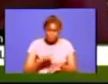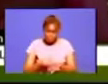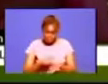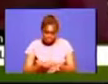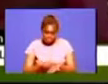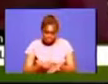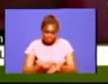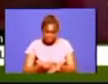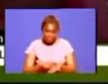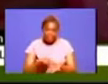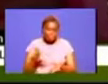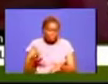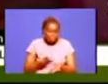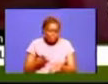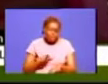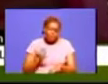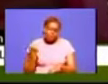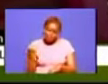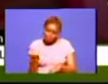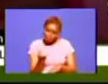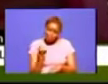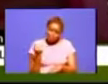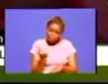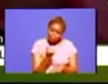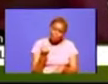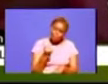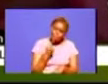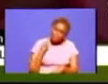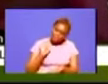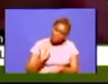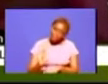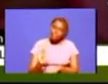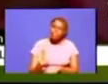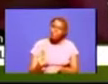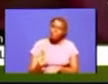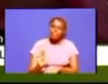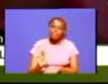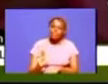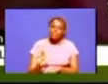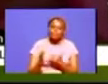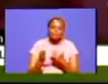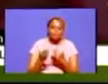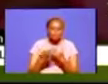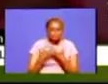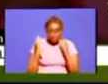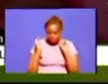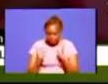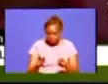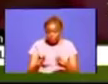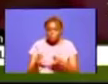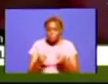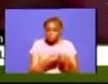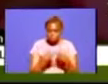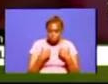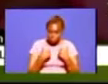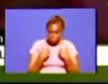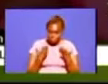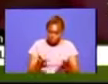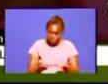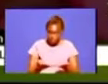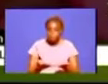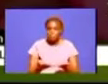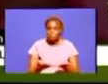single mothers from Kiambaa constituencies. I want to tell them that it doesn't matter the challenges that you are facing today. It doesn't